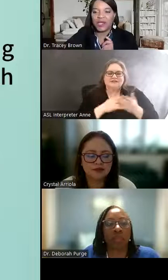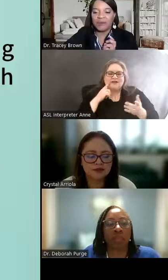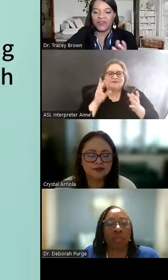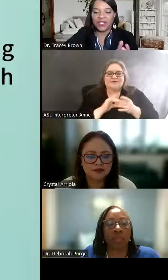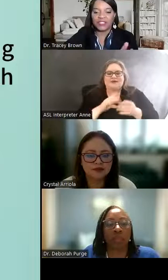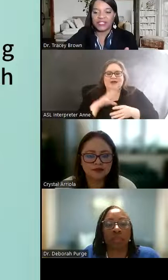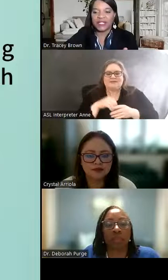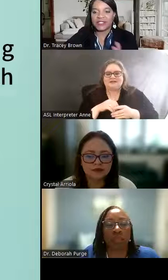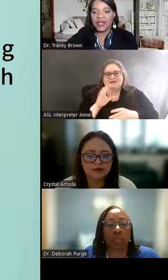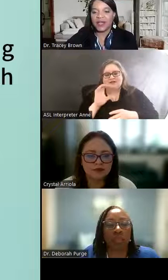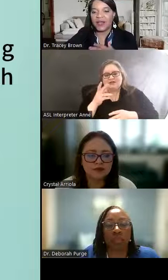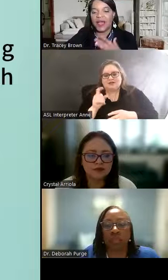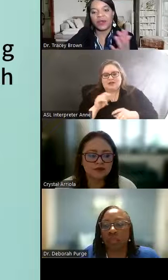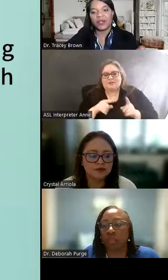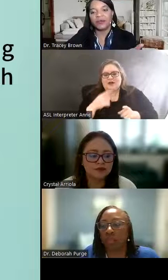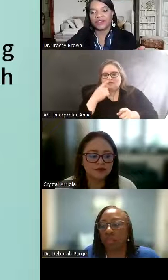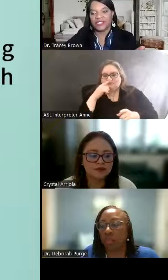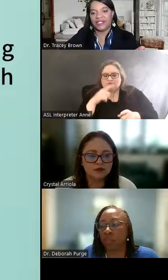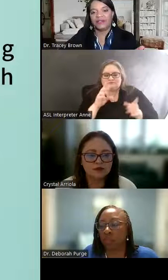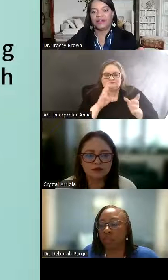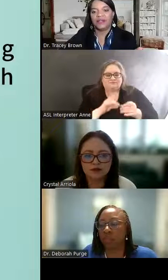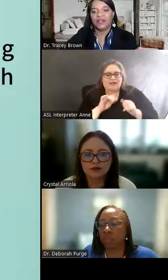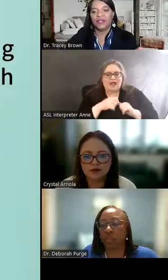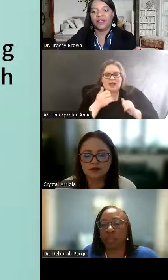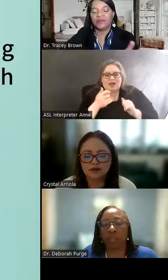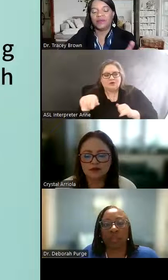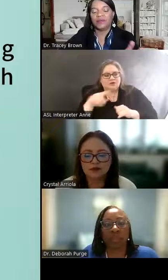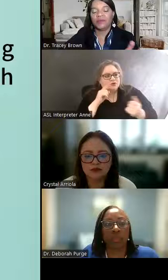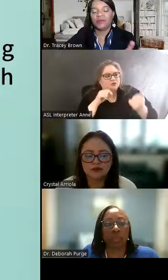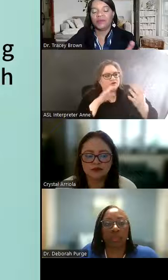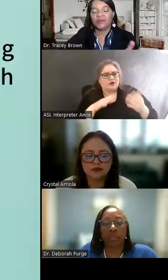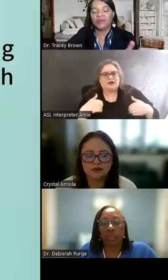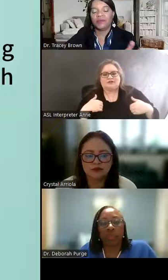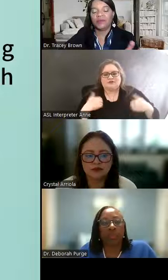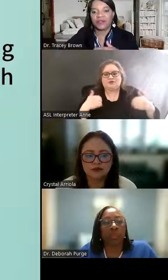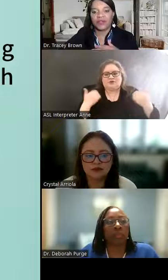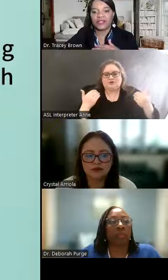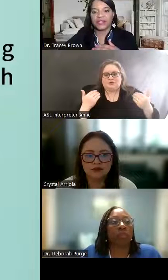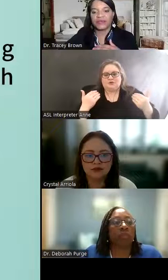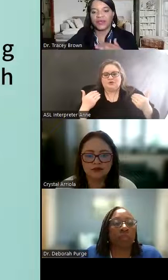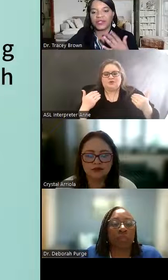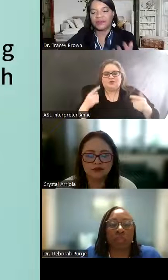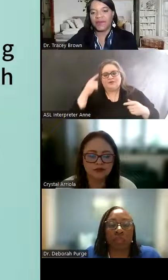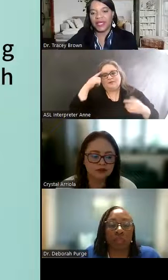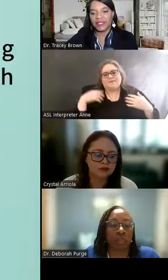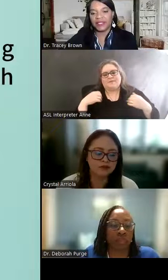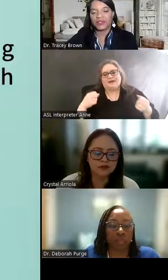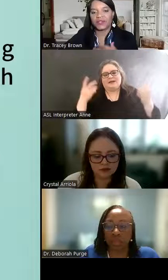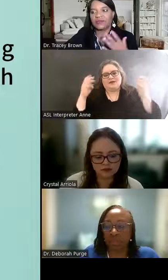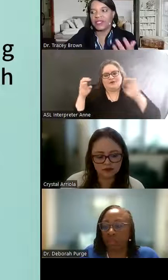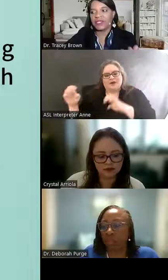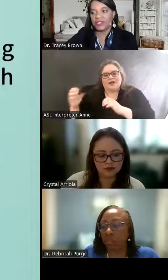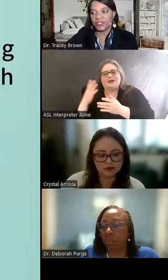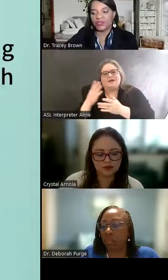chat, but if you could just tell us, how are you addressing the youth mental health crisis? What are some